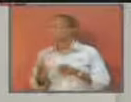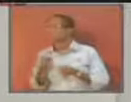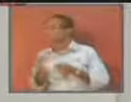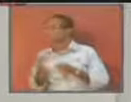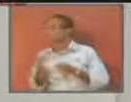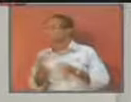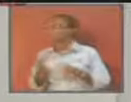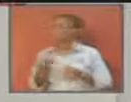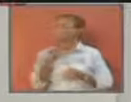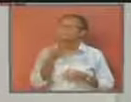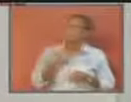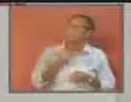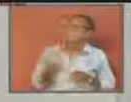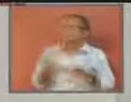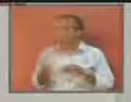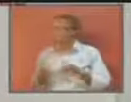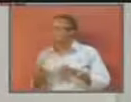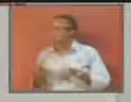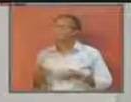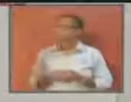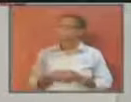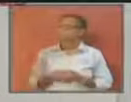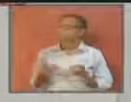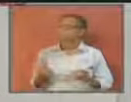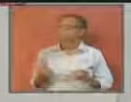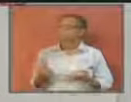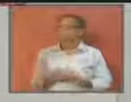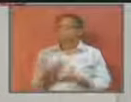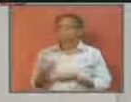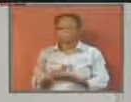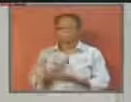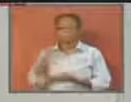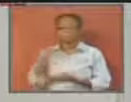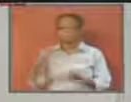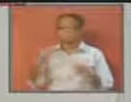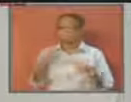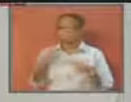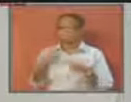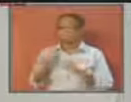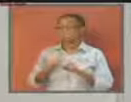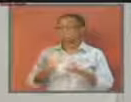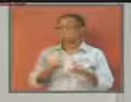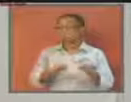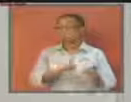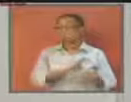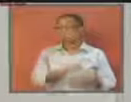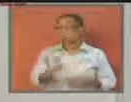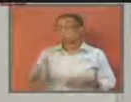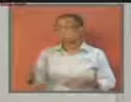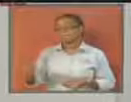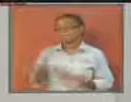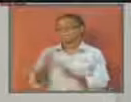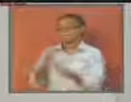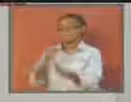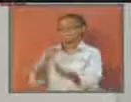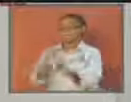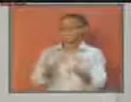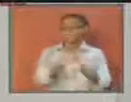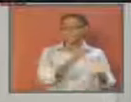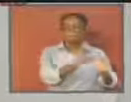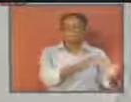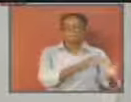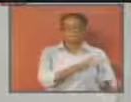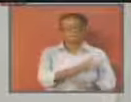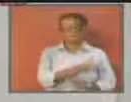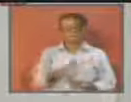in different lines. We've beefed up the number of stations available so that we will be able to try to cope with